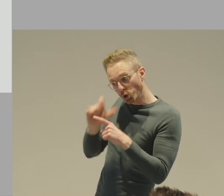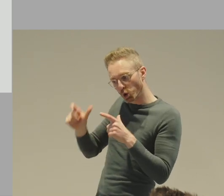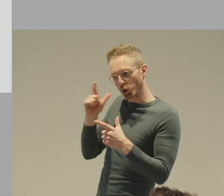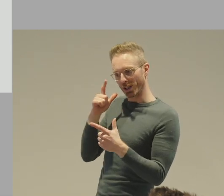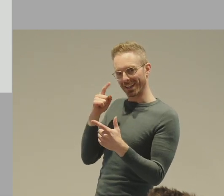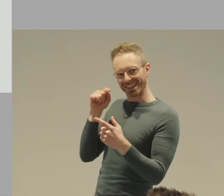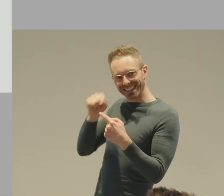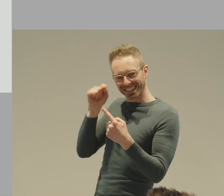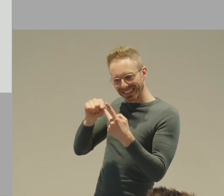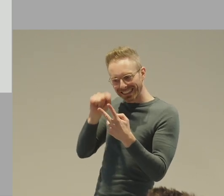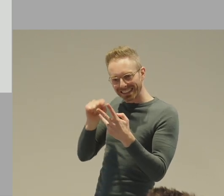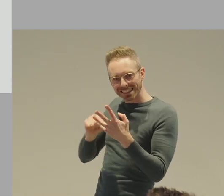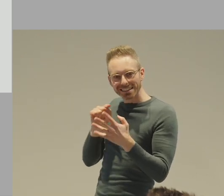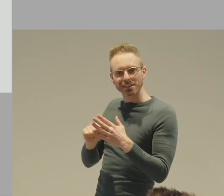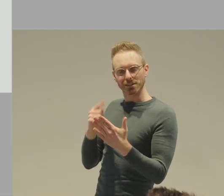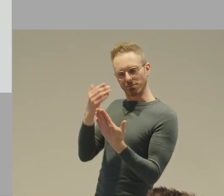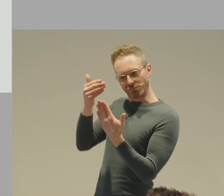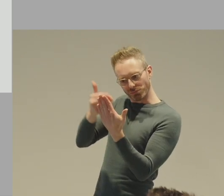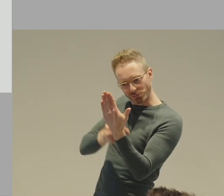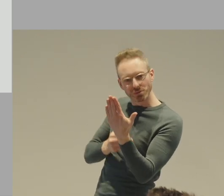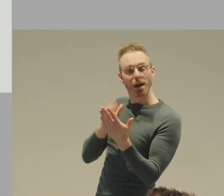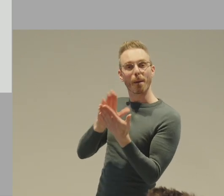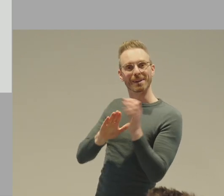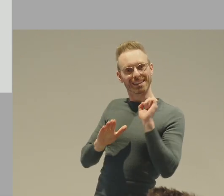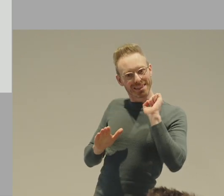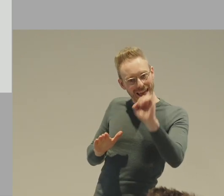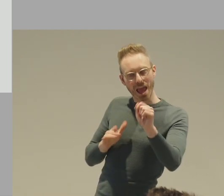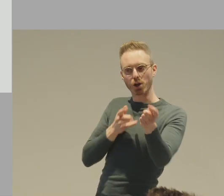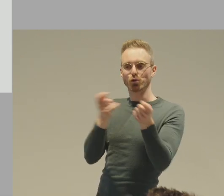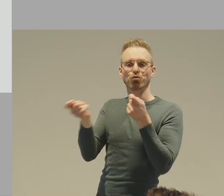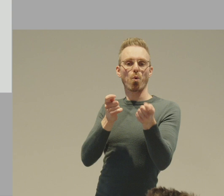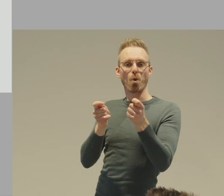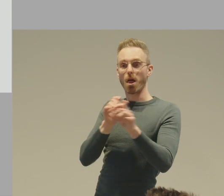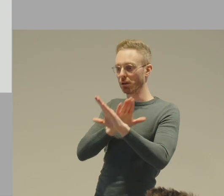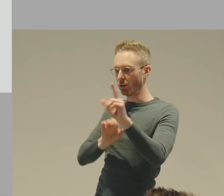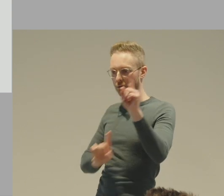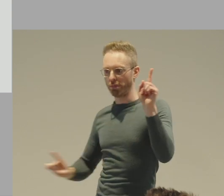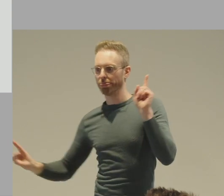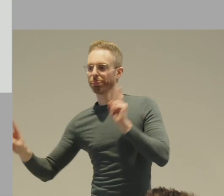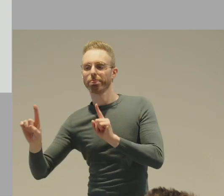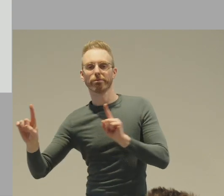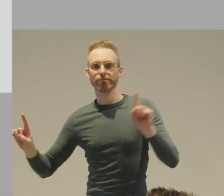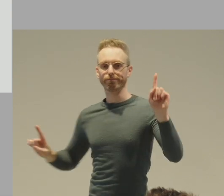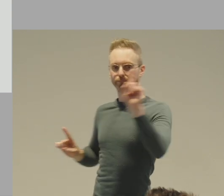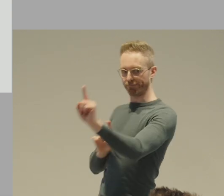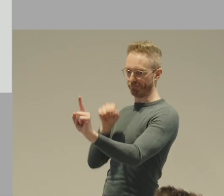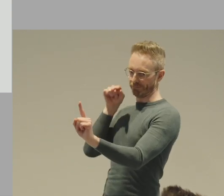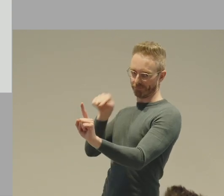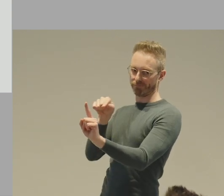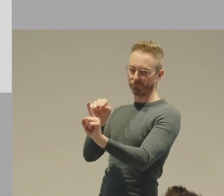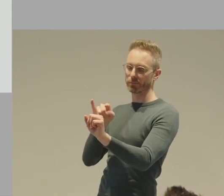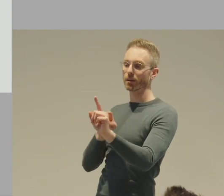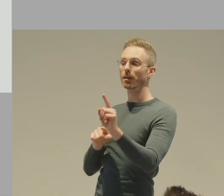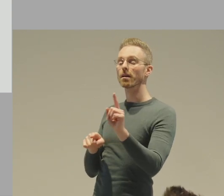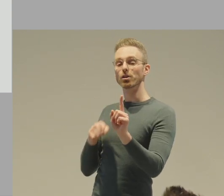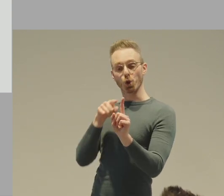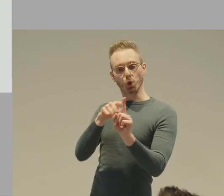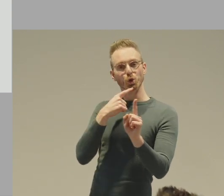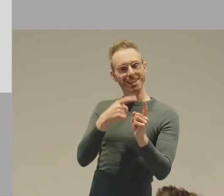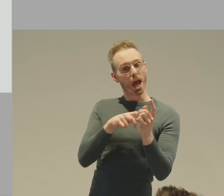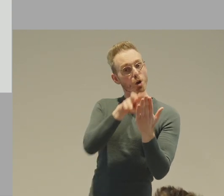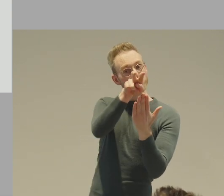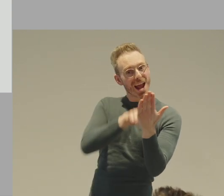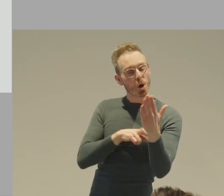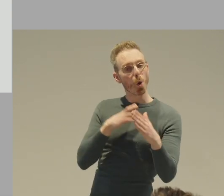this right. So here's an example. A support worker helps me with emails. I sit